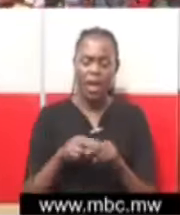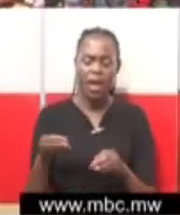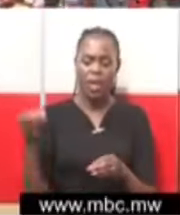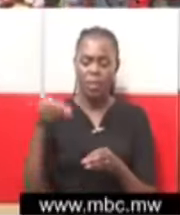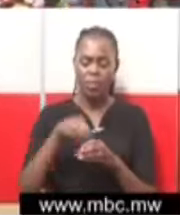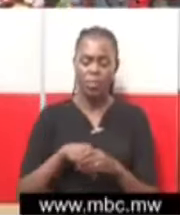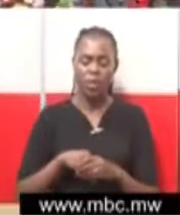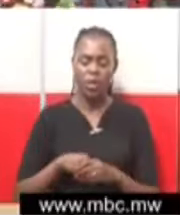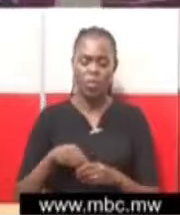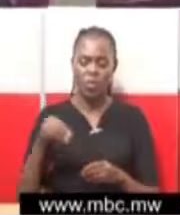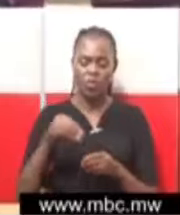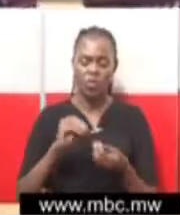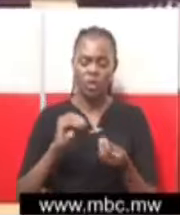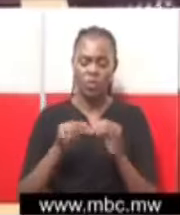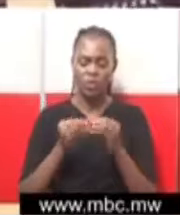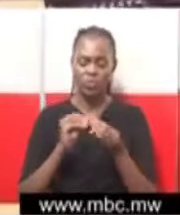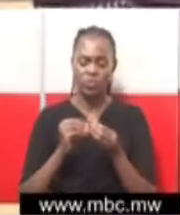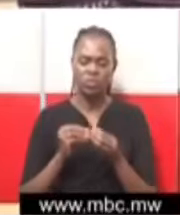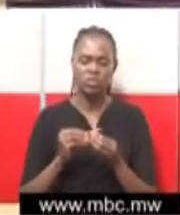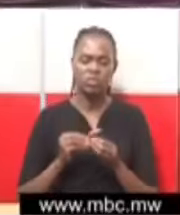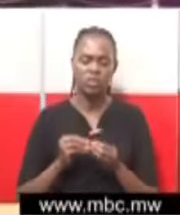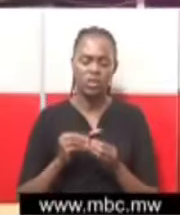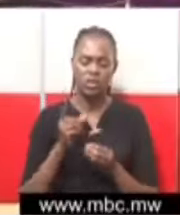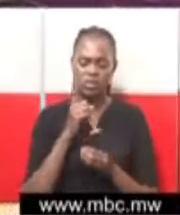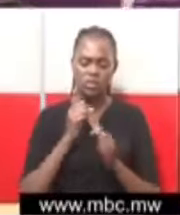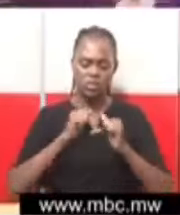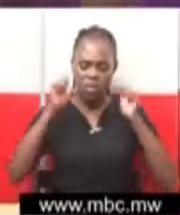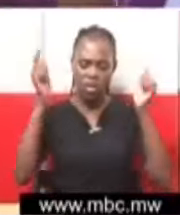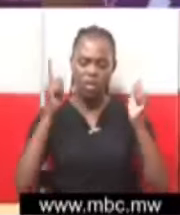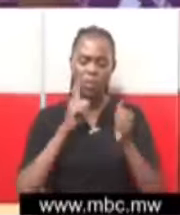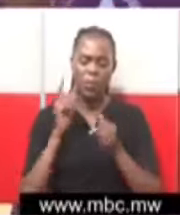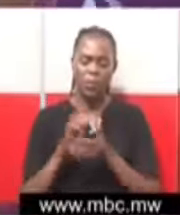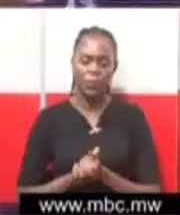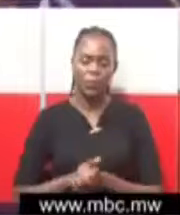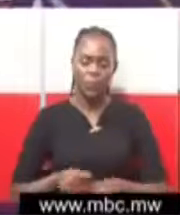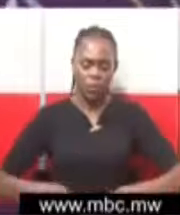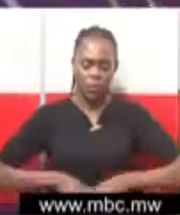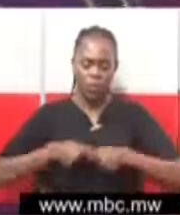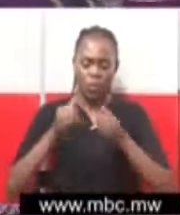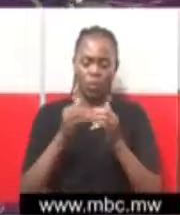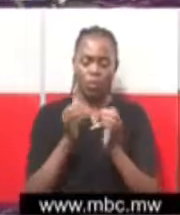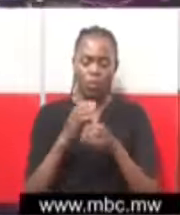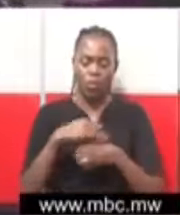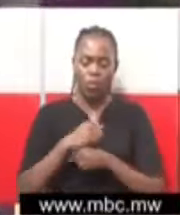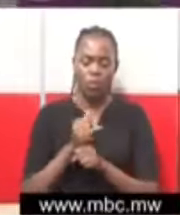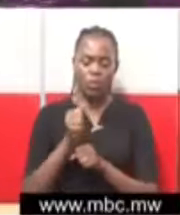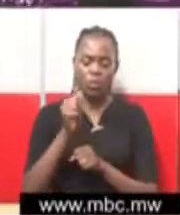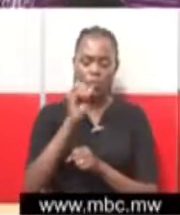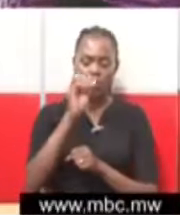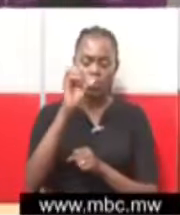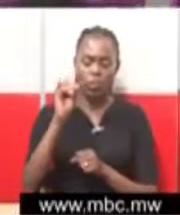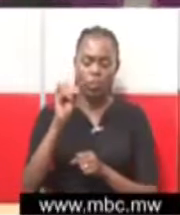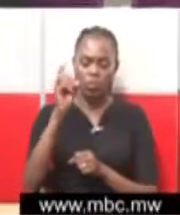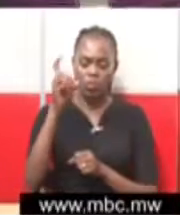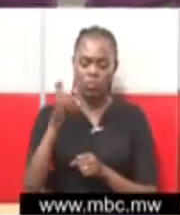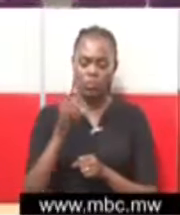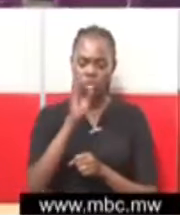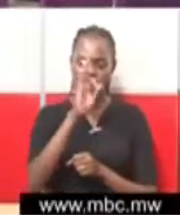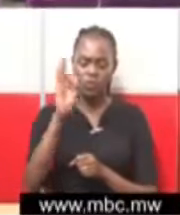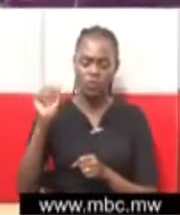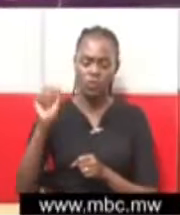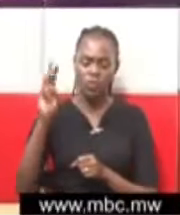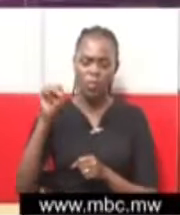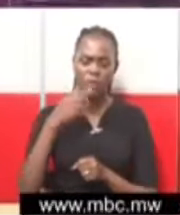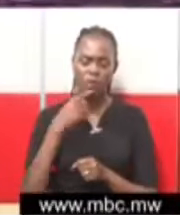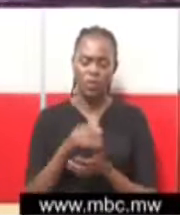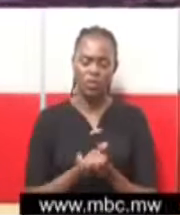general elections that are coming. Oxfam Country Director Lingalile Nimihoa emphasized the need to reduce violence in politics, saying it leads